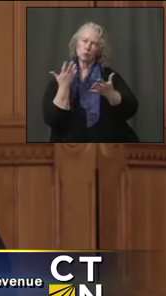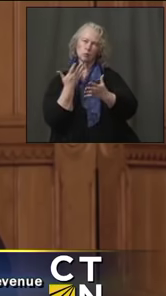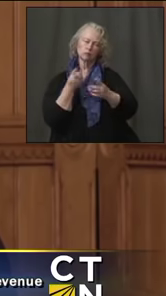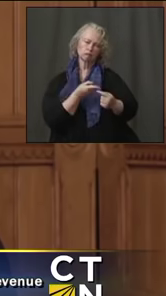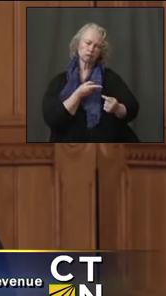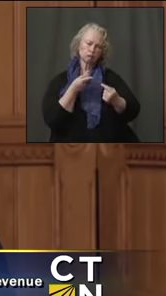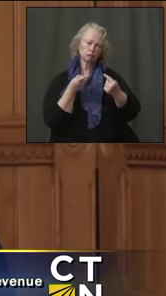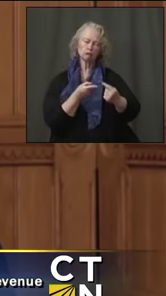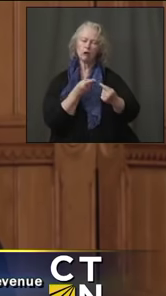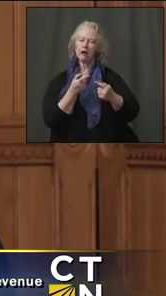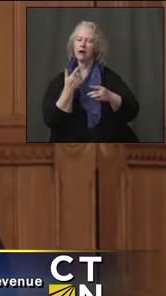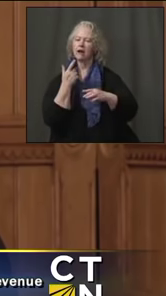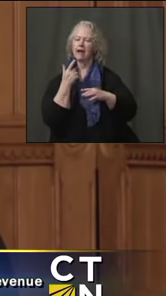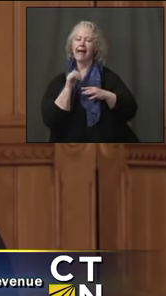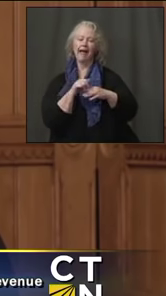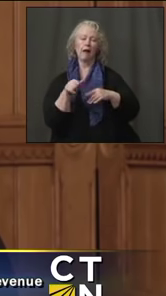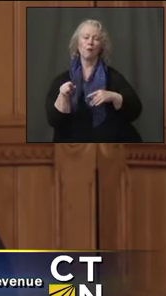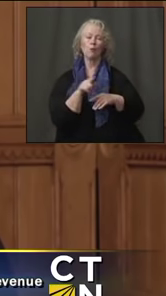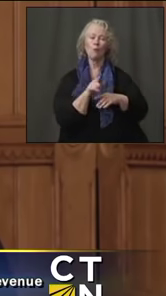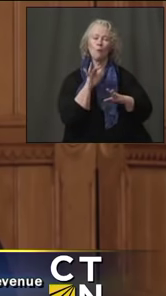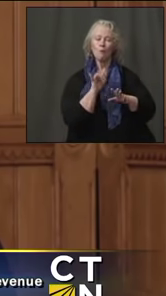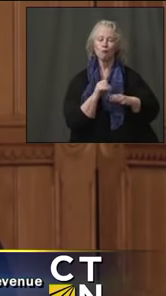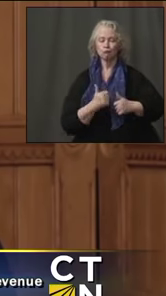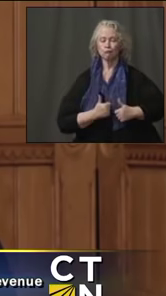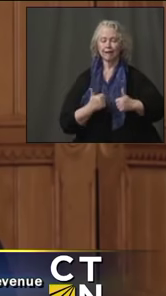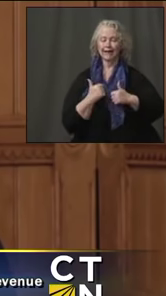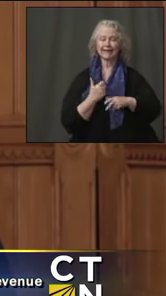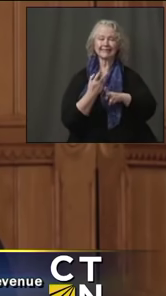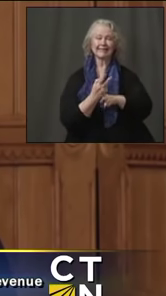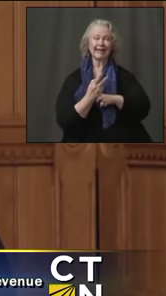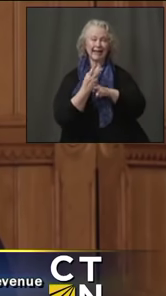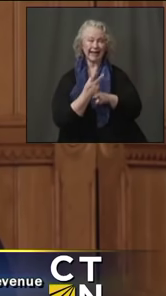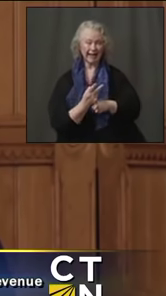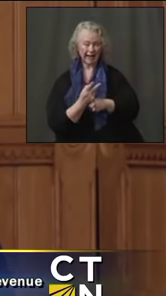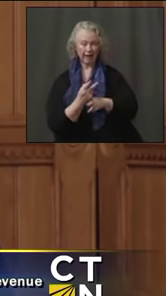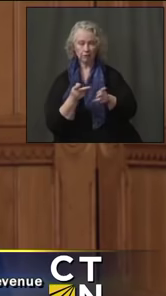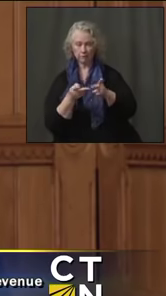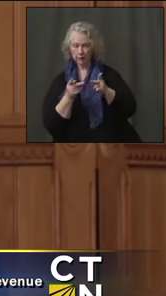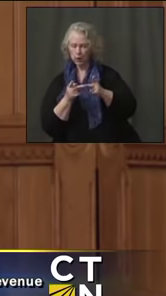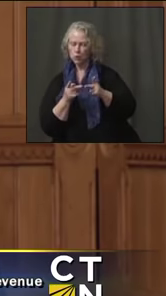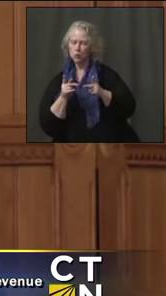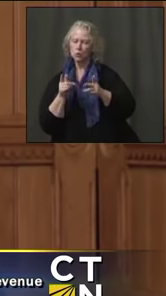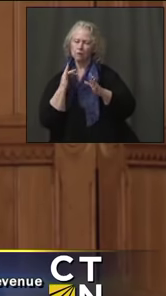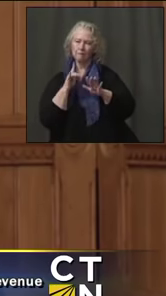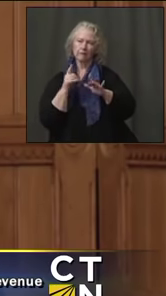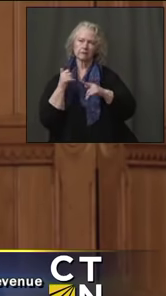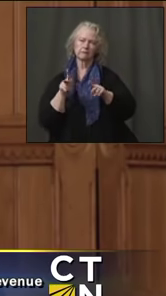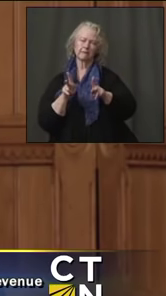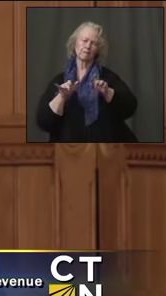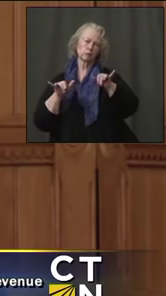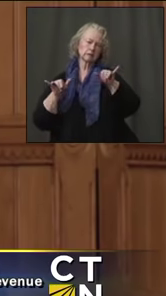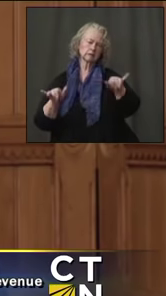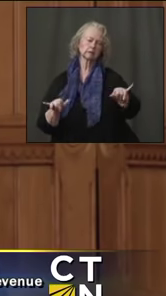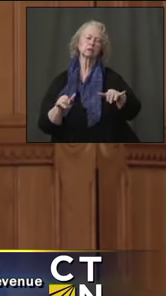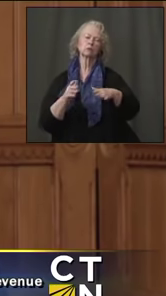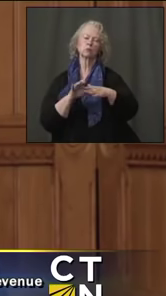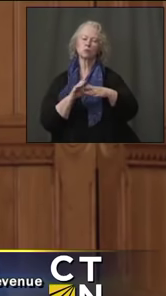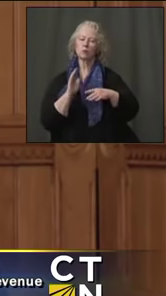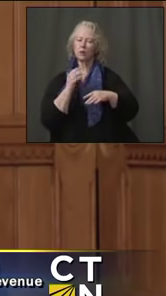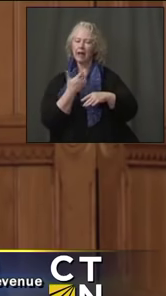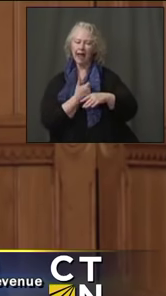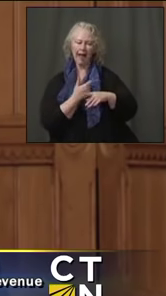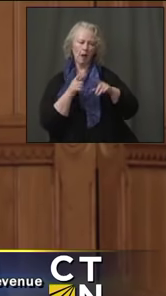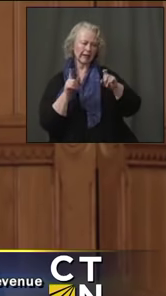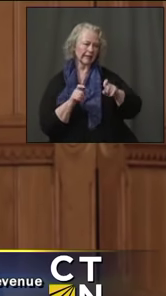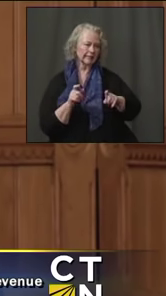Our residential care facilities, we've stood up some shelter-related expenses, our state PPE costs, our testing costs.